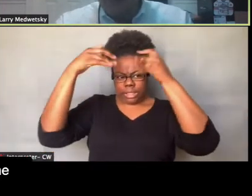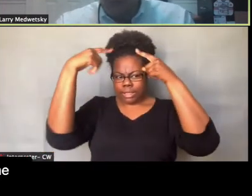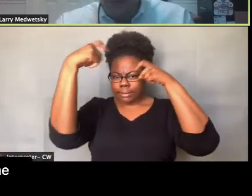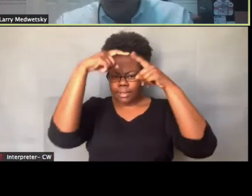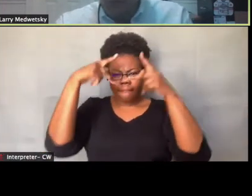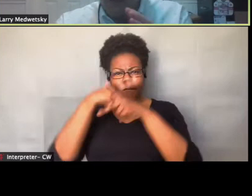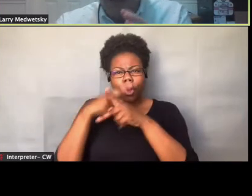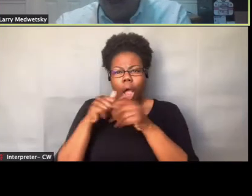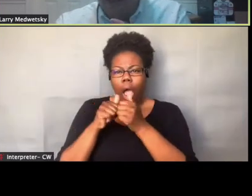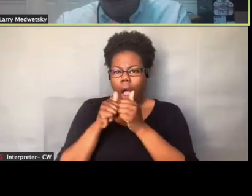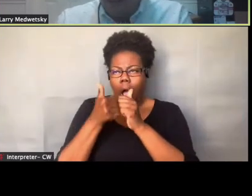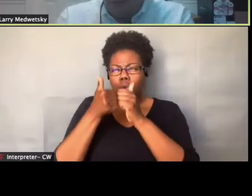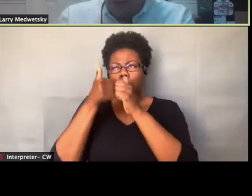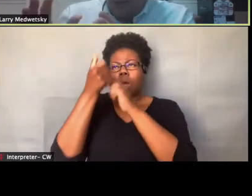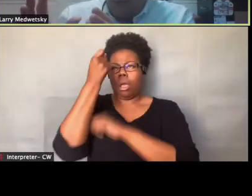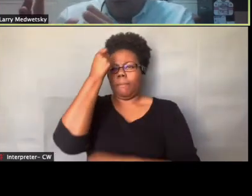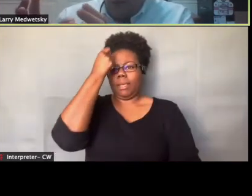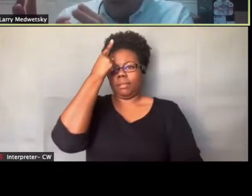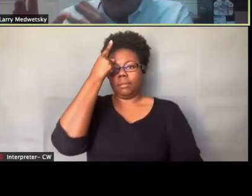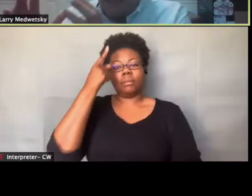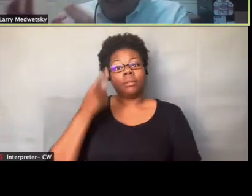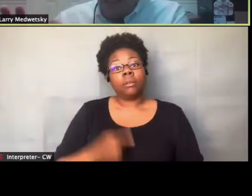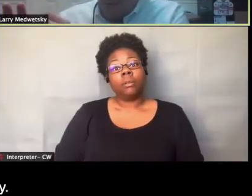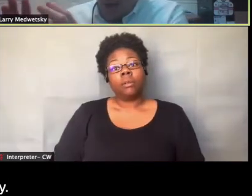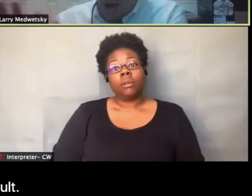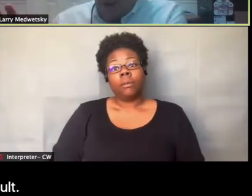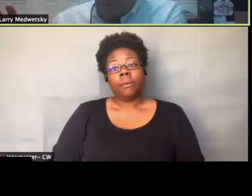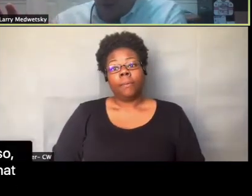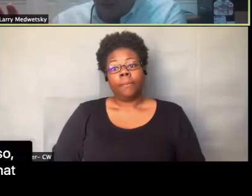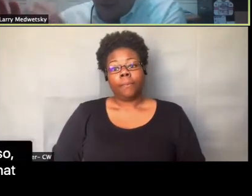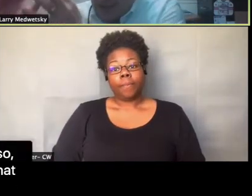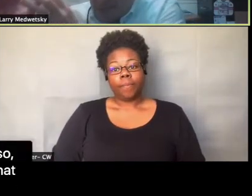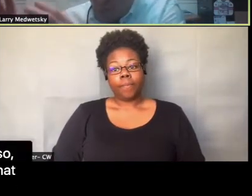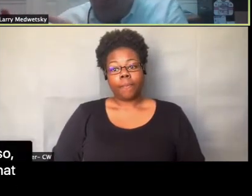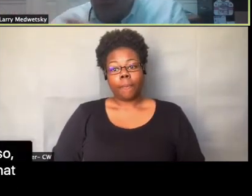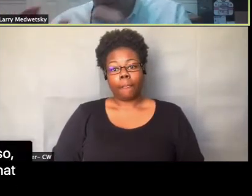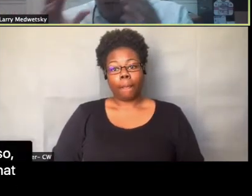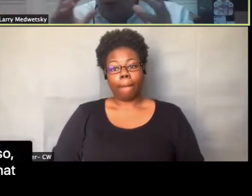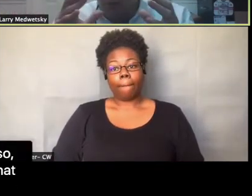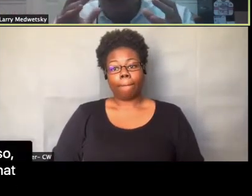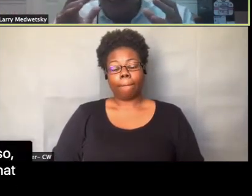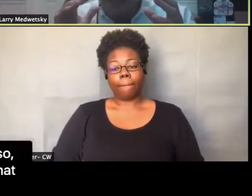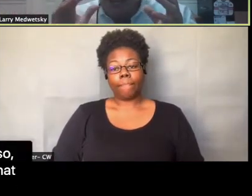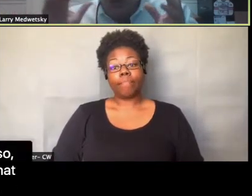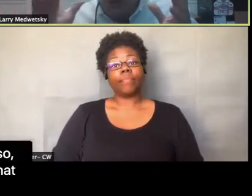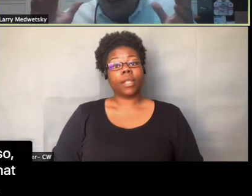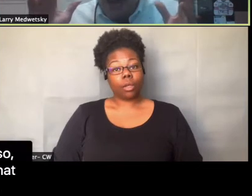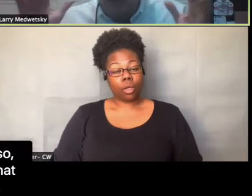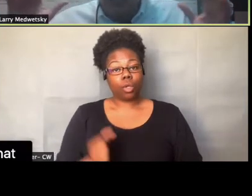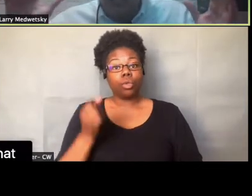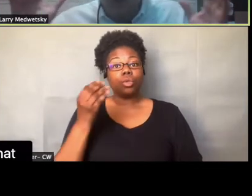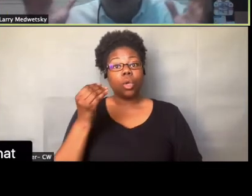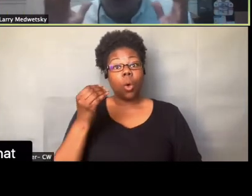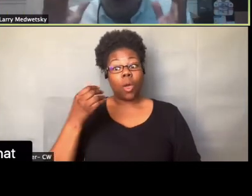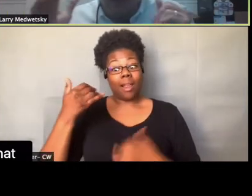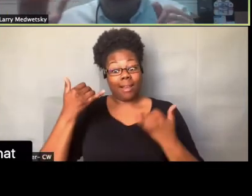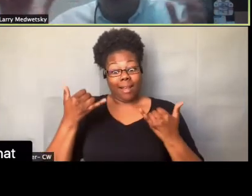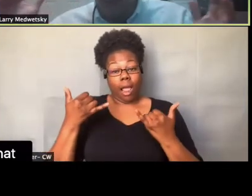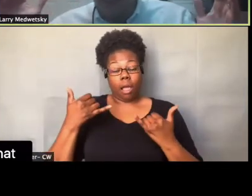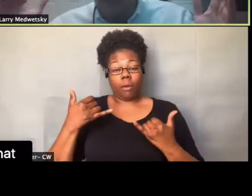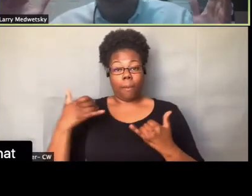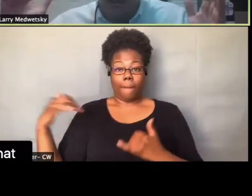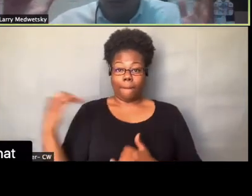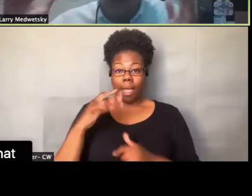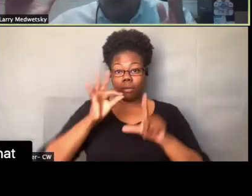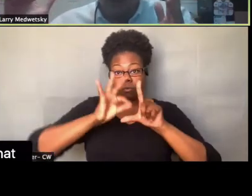things is when you take the sound that were in a high frequencies and move them to the lows, you're now squishing it